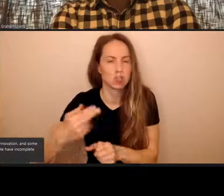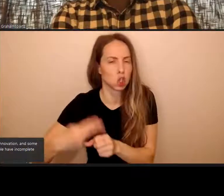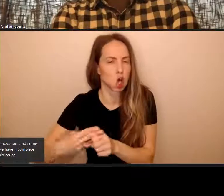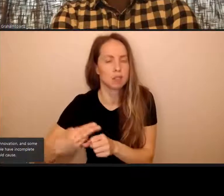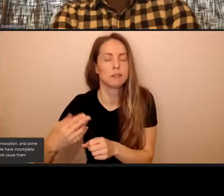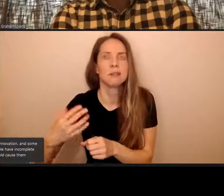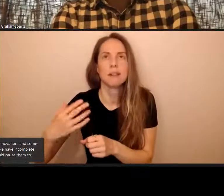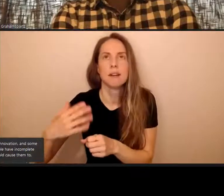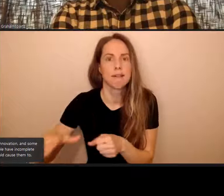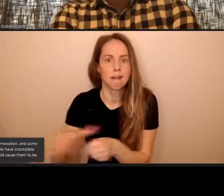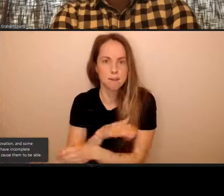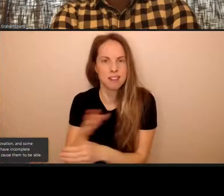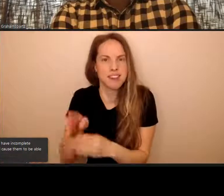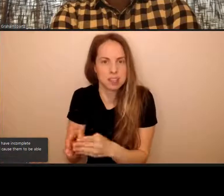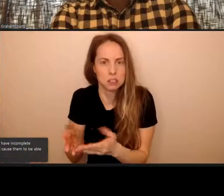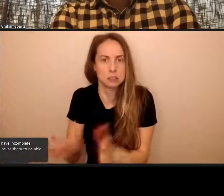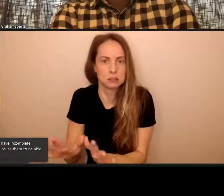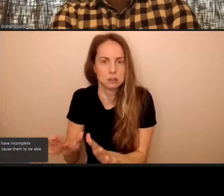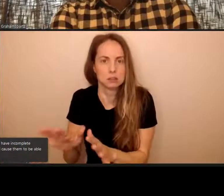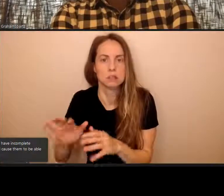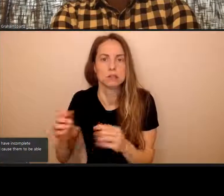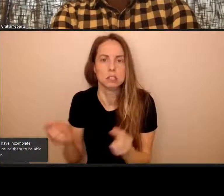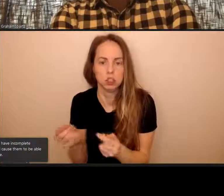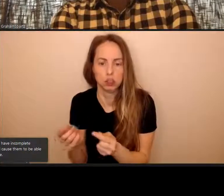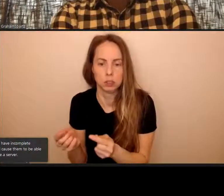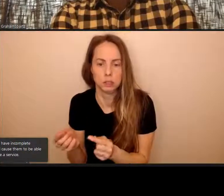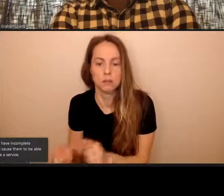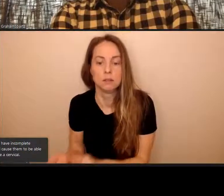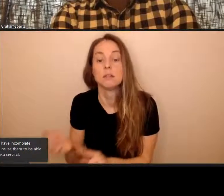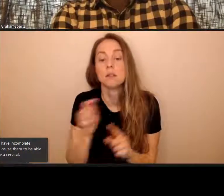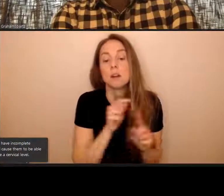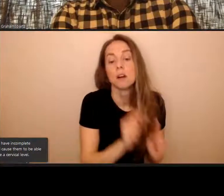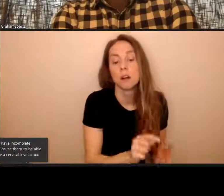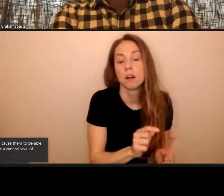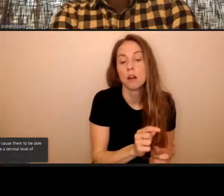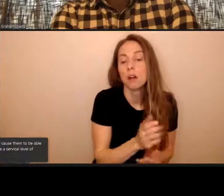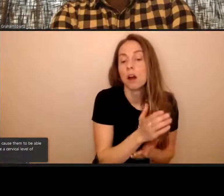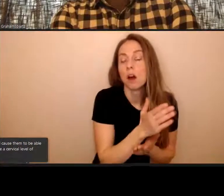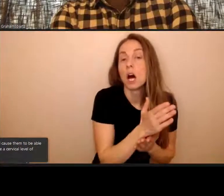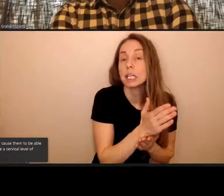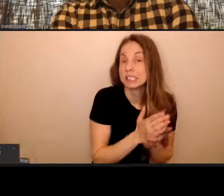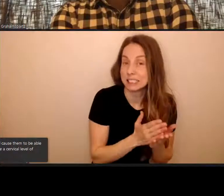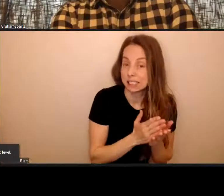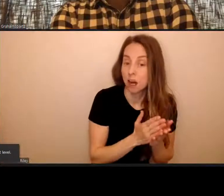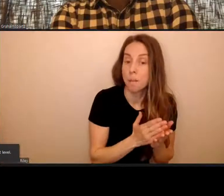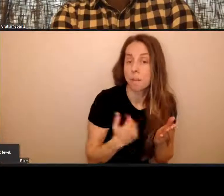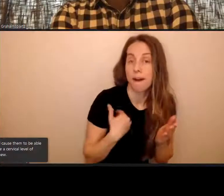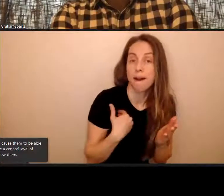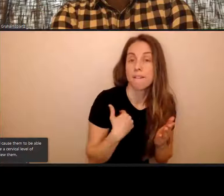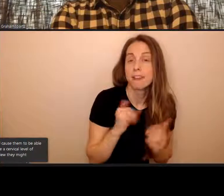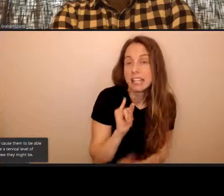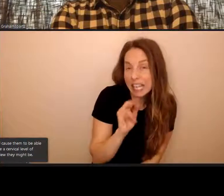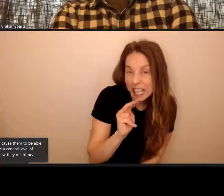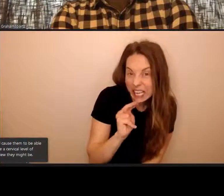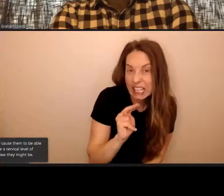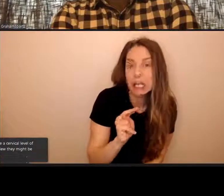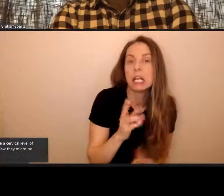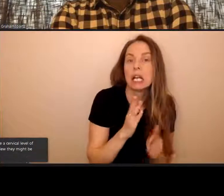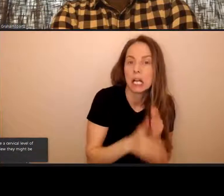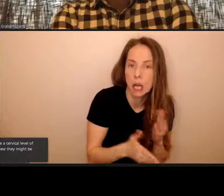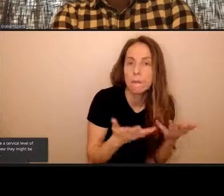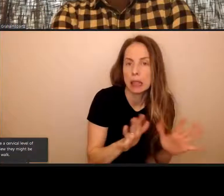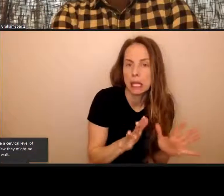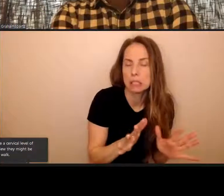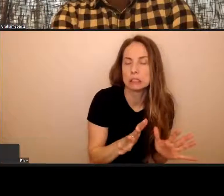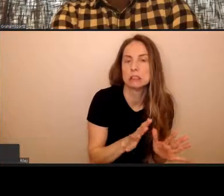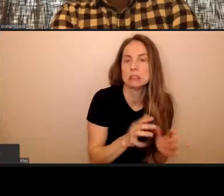cause them to be able to walk. Even if they have a cervical level injury, a neck level injury, they might be incomplete and be able to